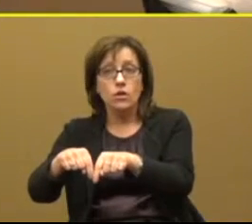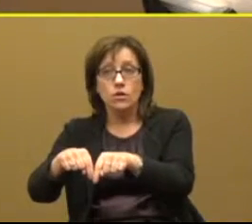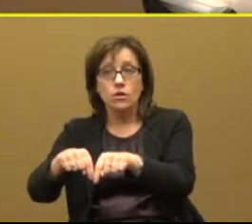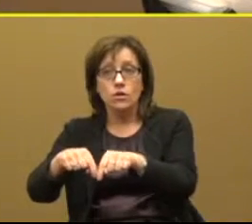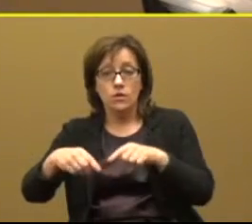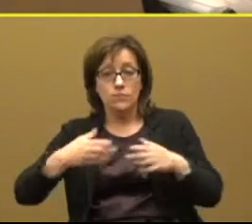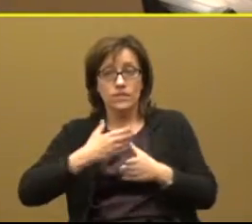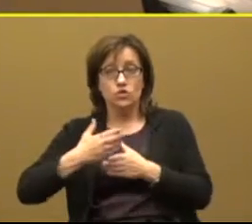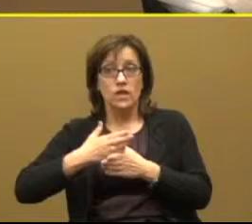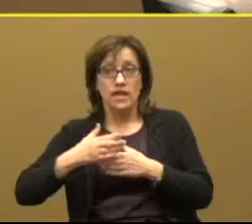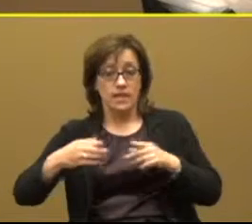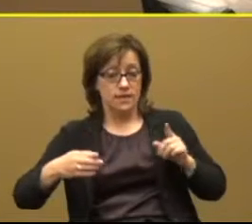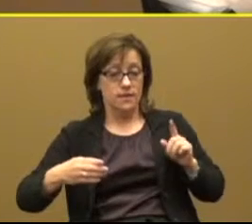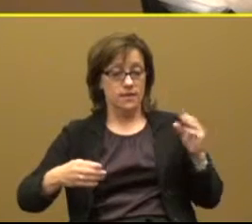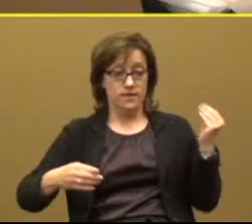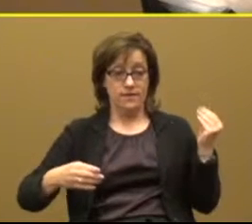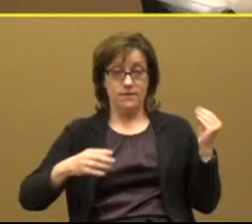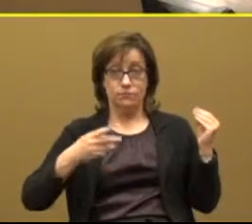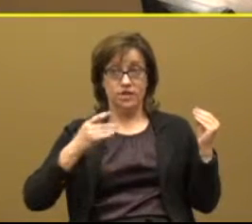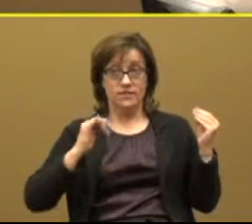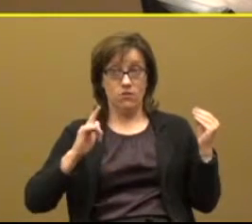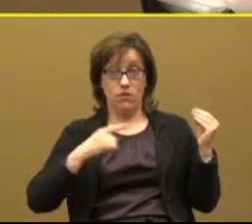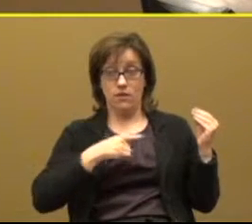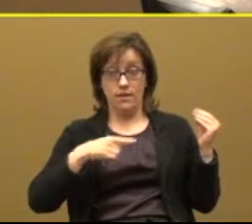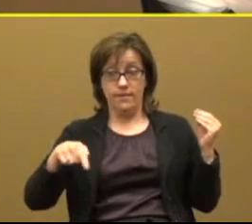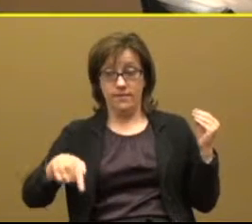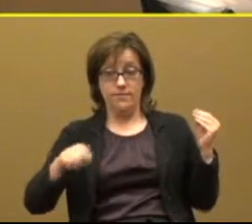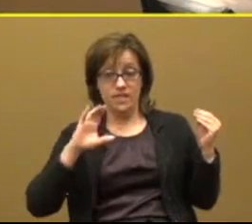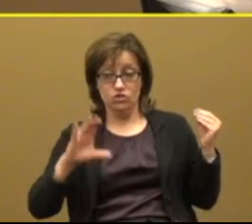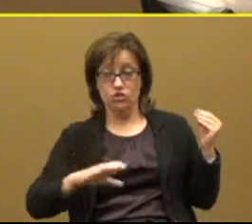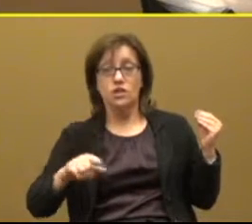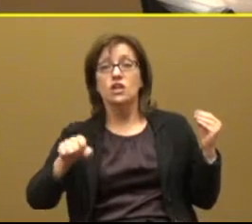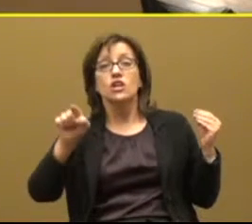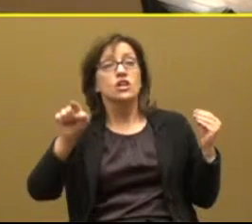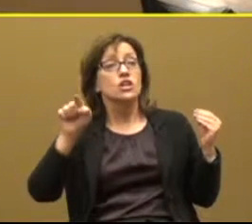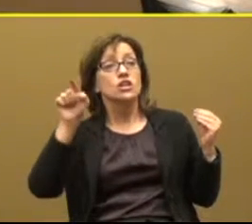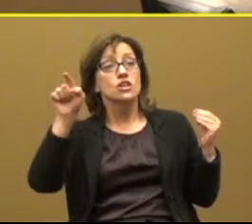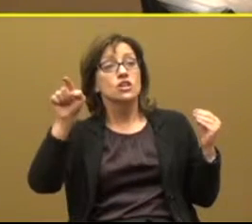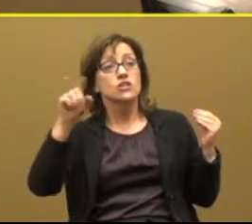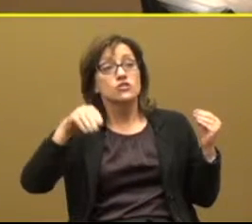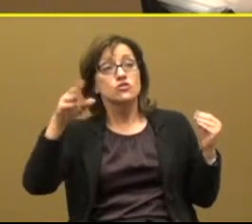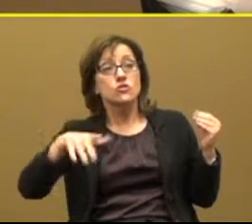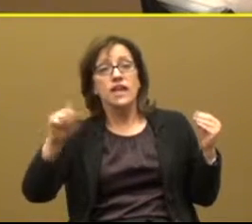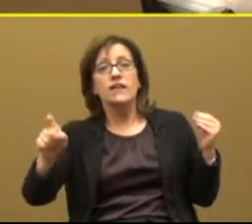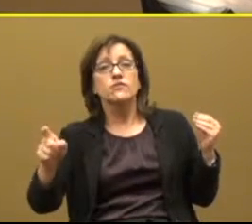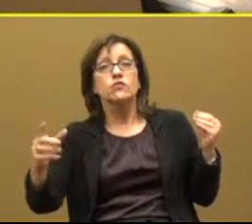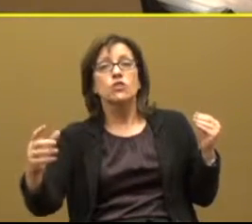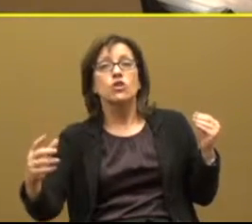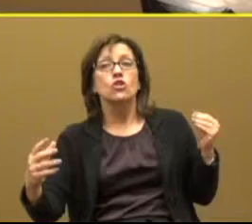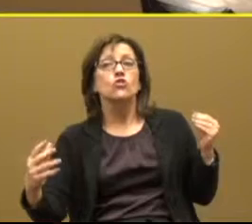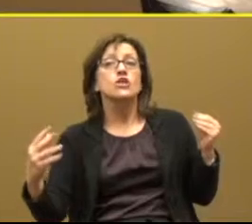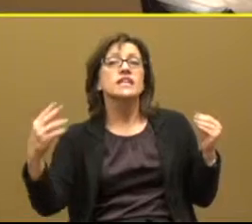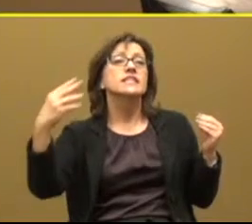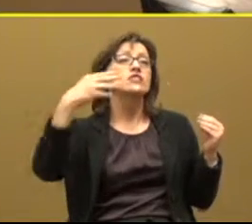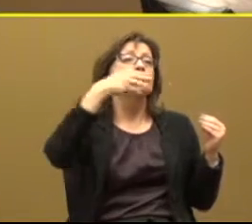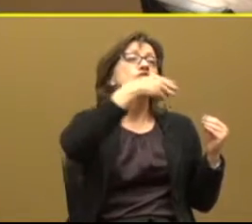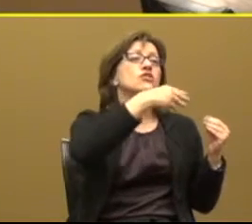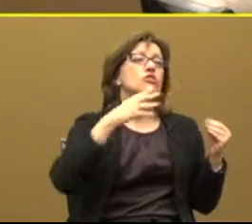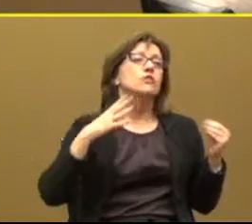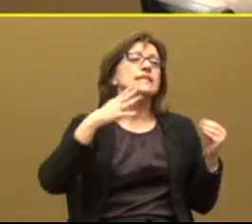to be a little bit bigger, so she's still going to have to reach kind of across the icon and across me to get